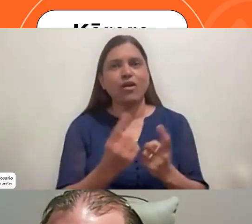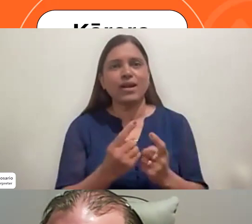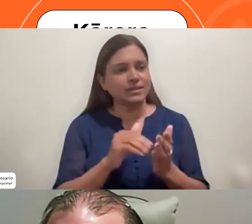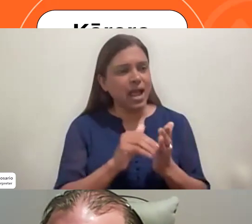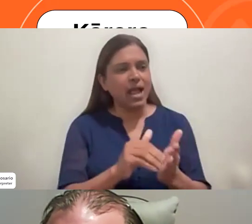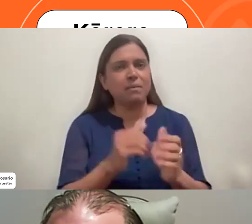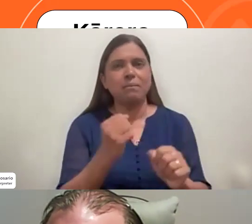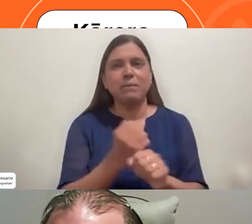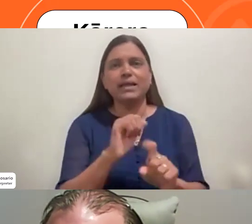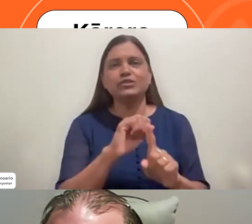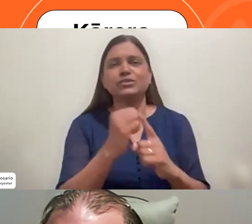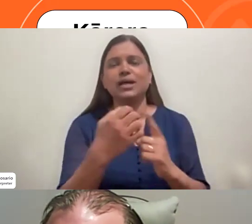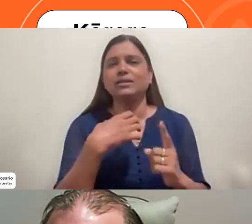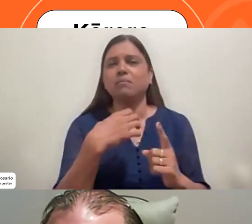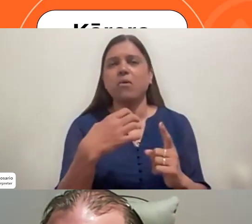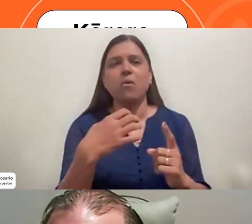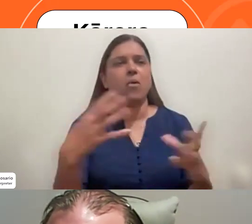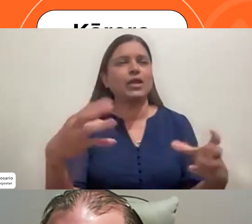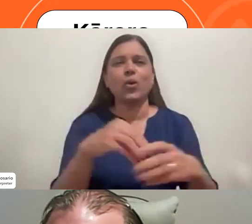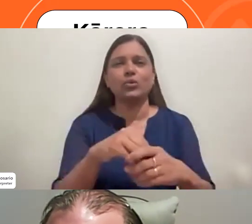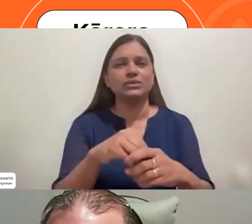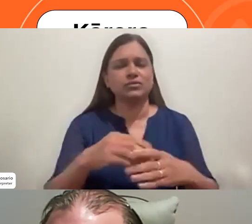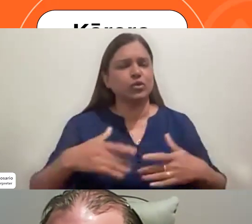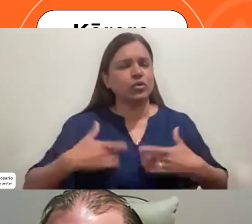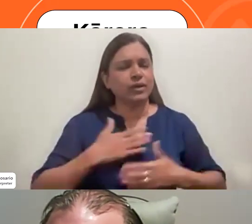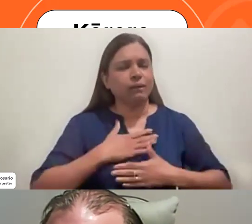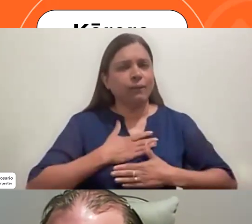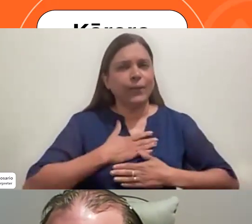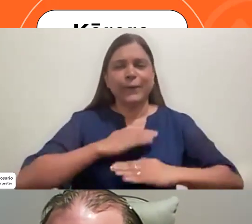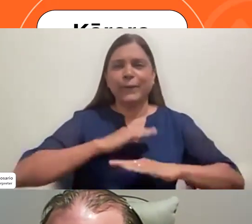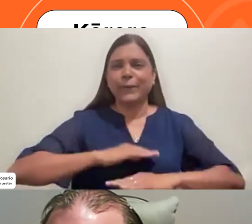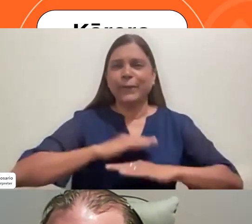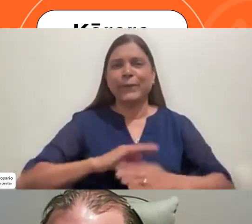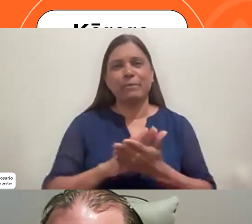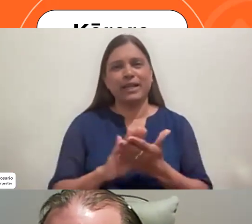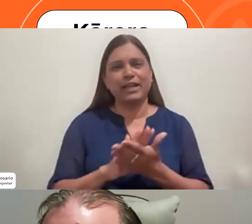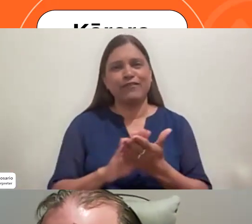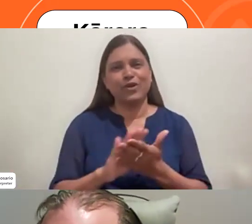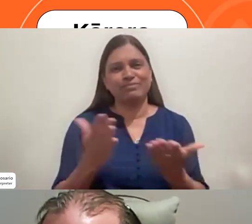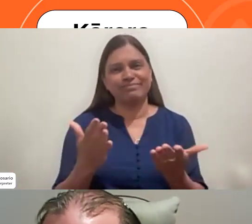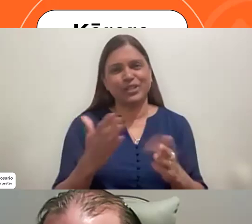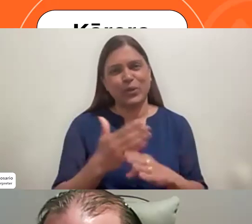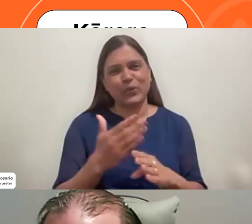society more inclusive, it's very meaningful and rewarding work. Ngā mihi nui, kia ora.